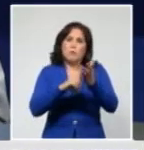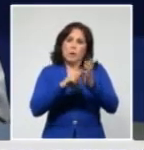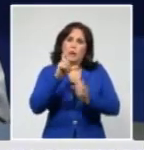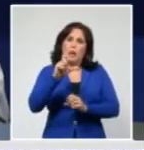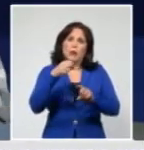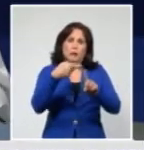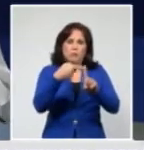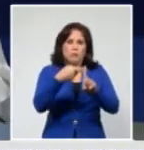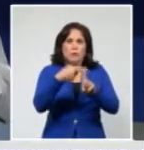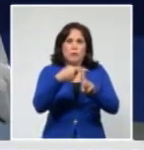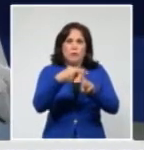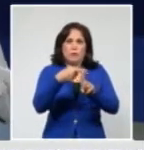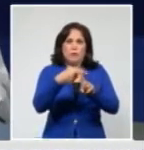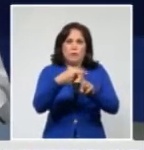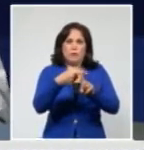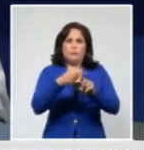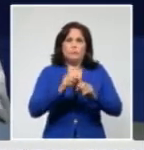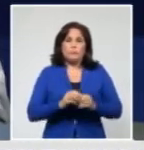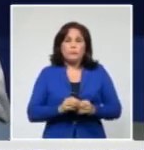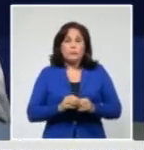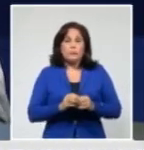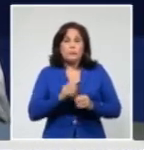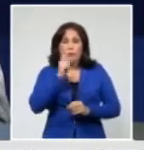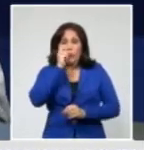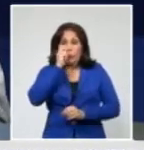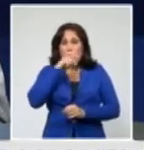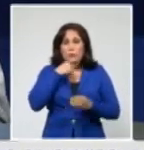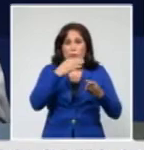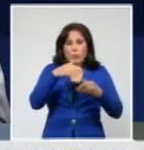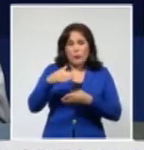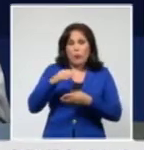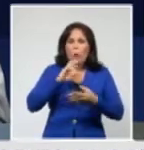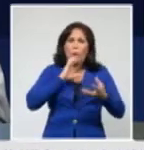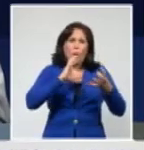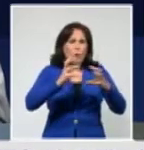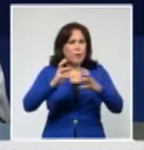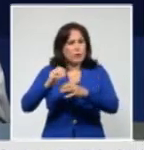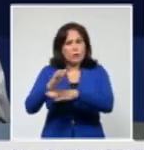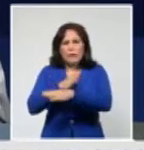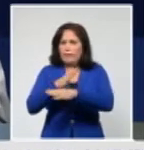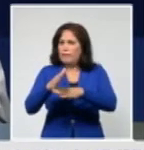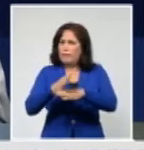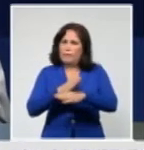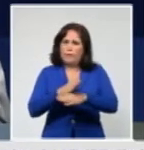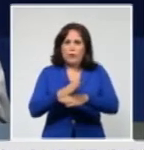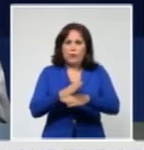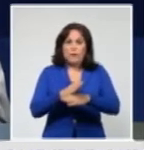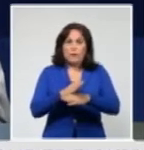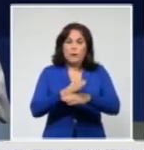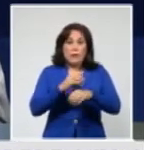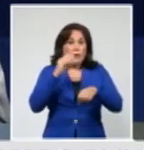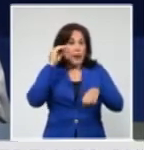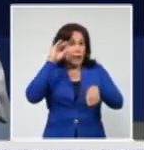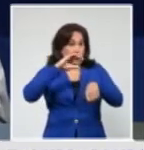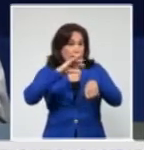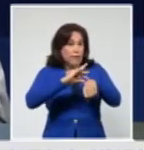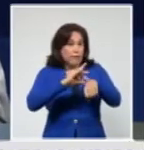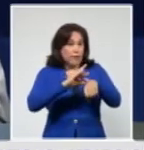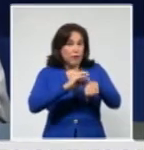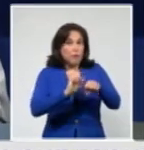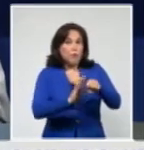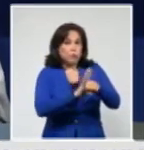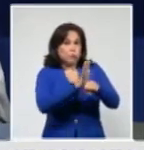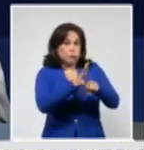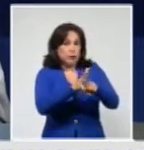family and friends. We reiterate that COVID-19 is an illness with many associated